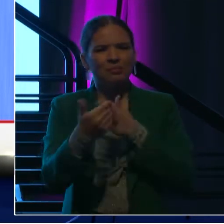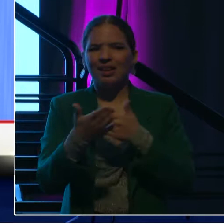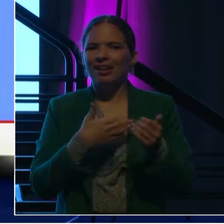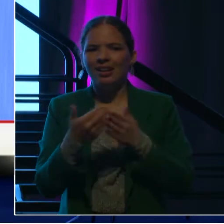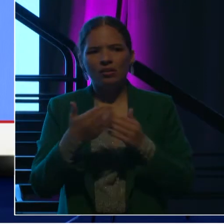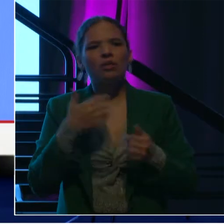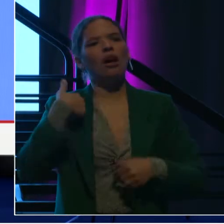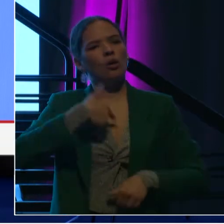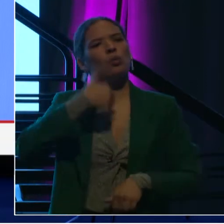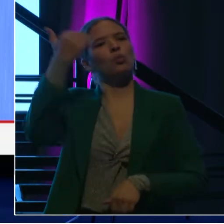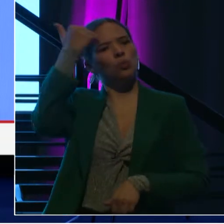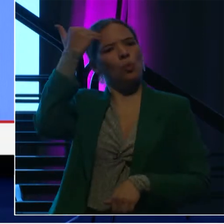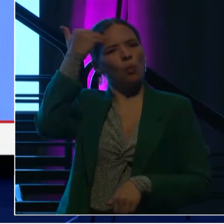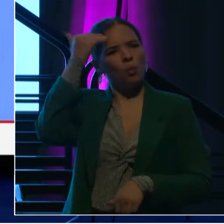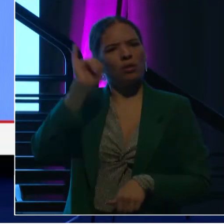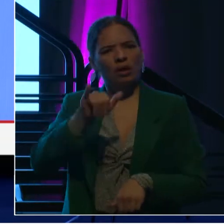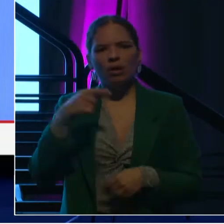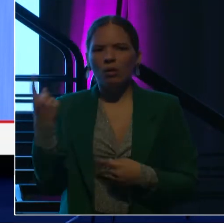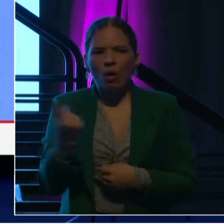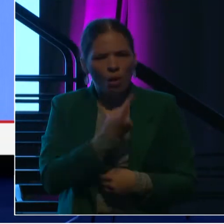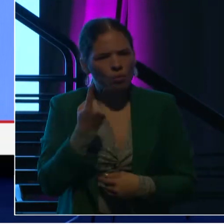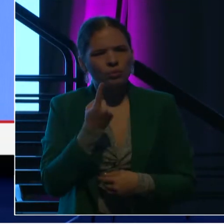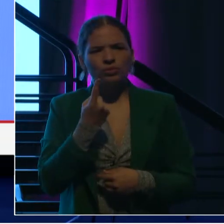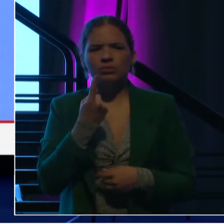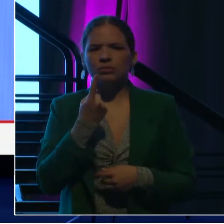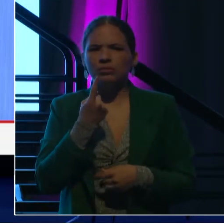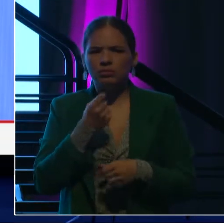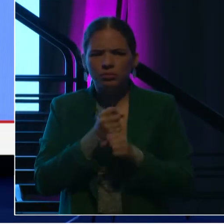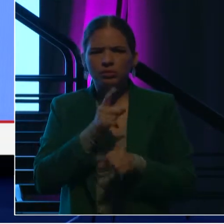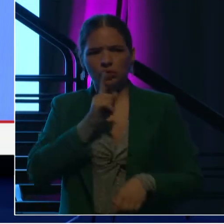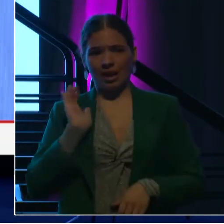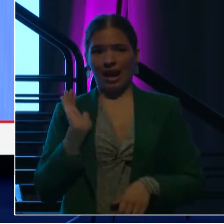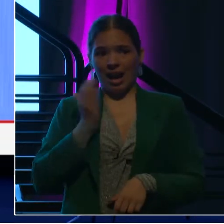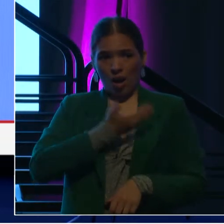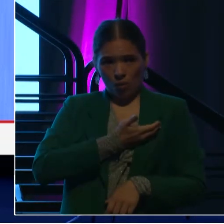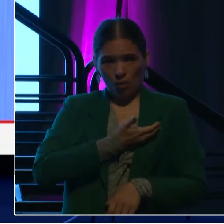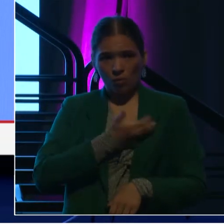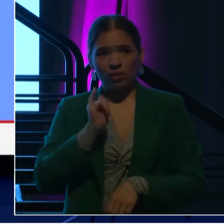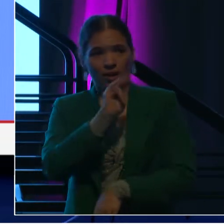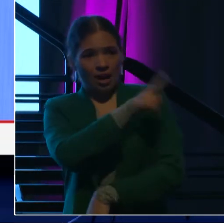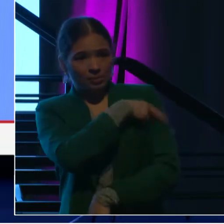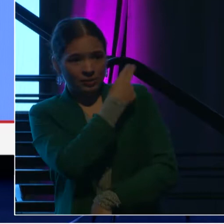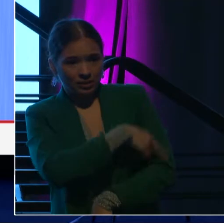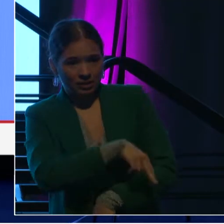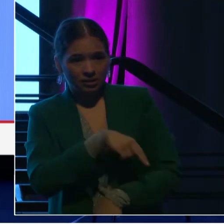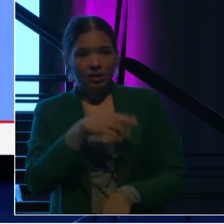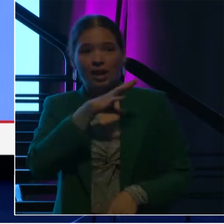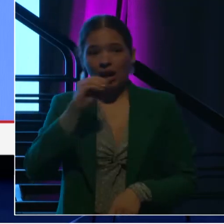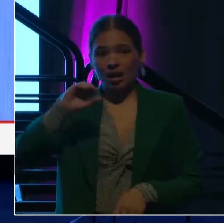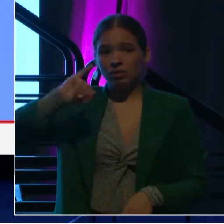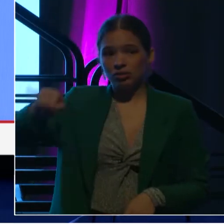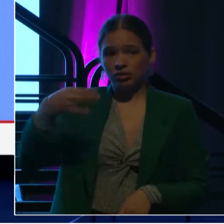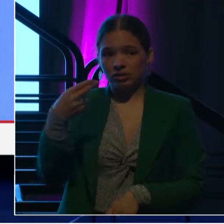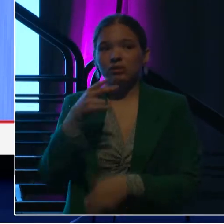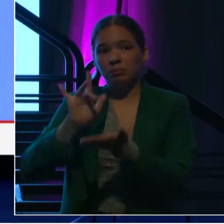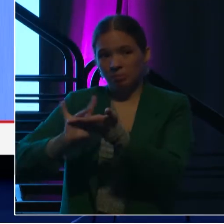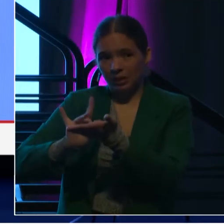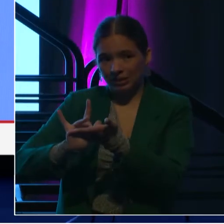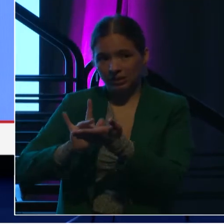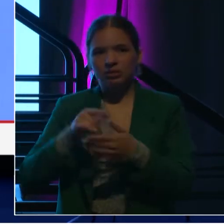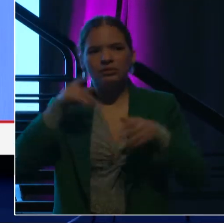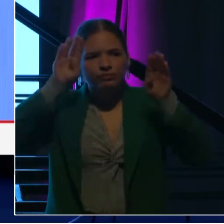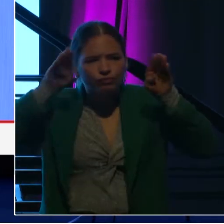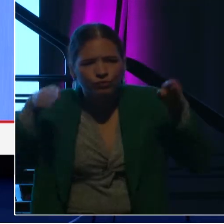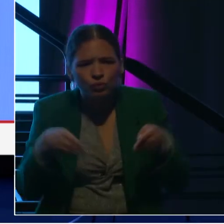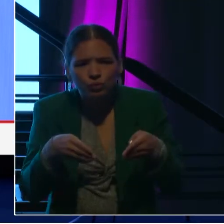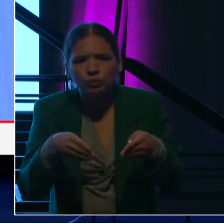case, so at Sibley Memorial Hospital and Johns Hopkins Medicine, we are focused on the holistic needs of